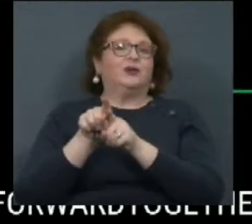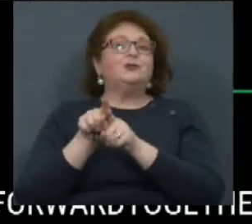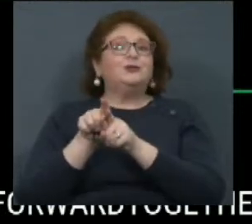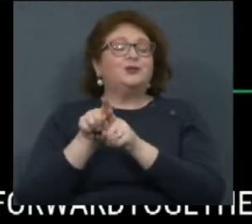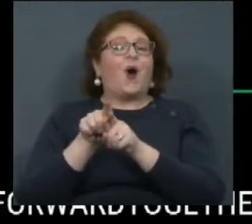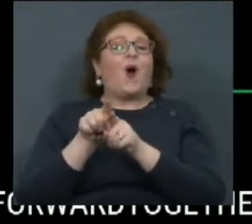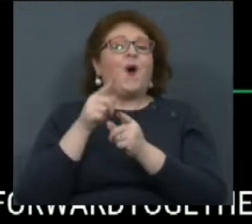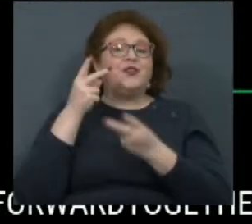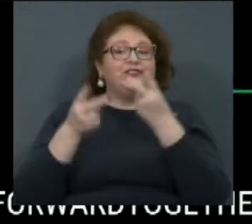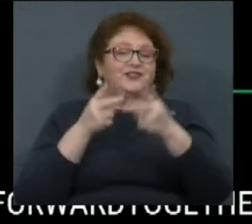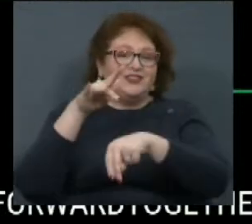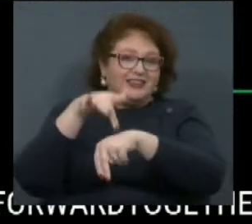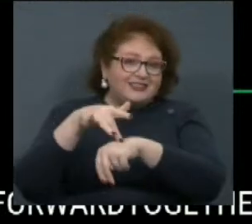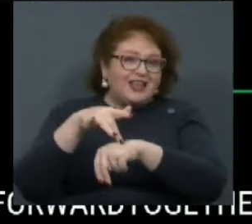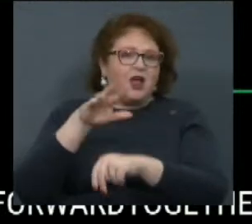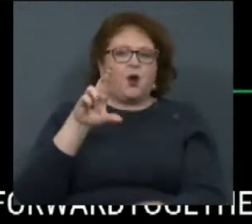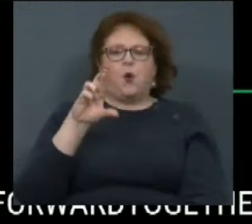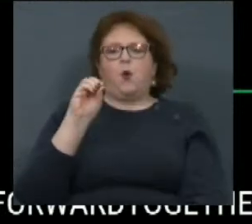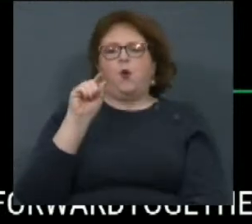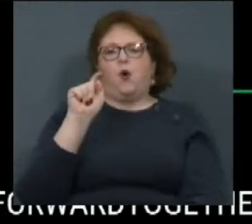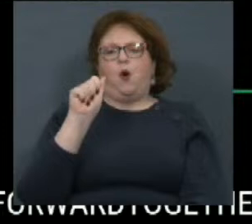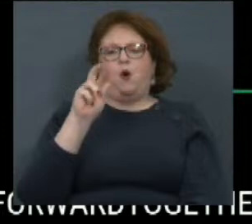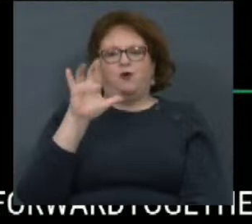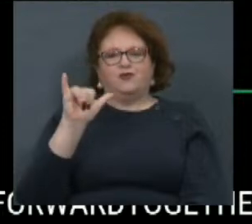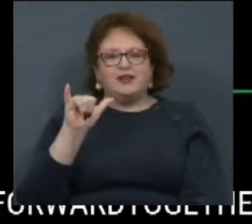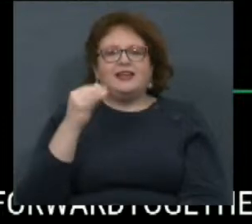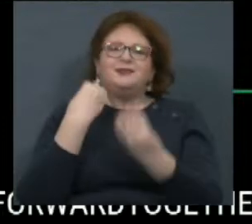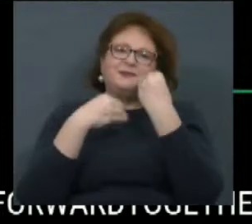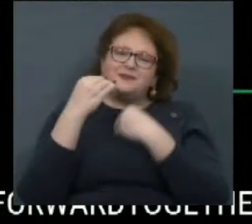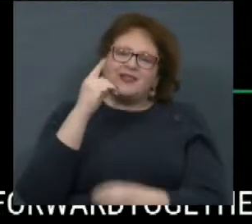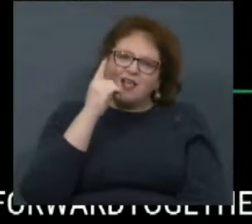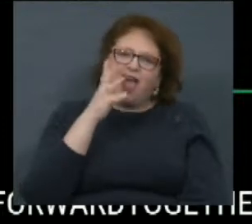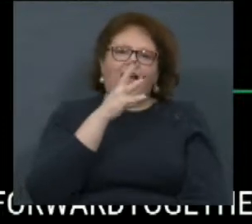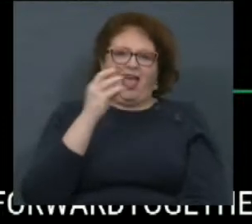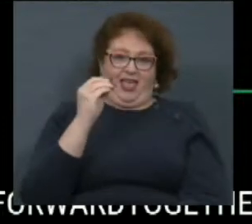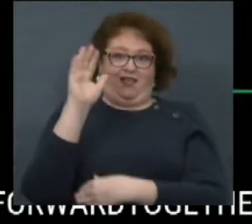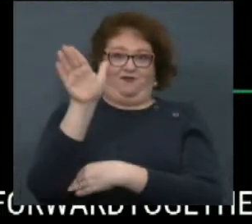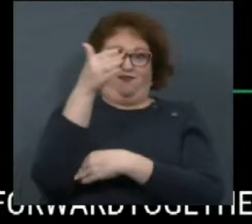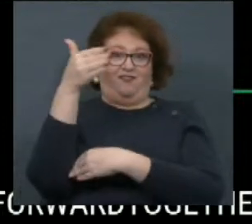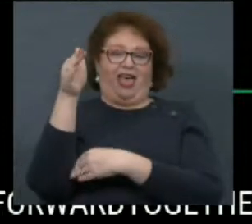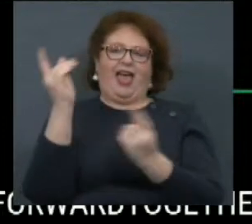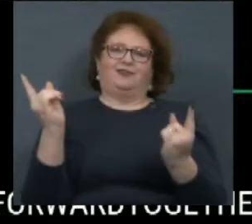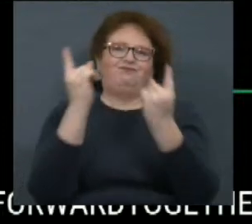go to the Rotary, and we had lunch as well as we did a flag exchange.